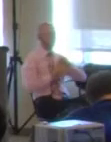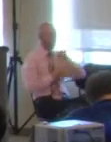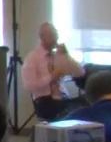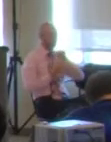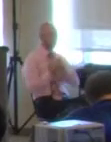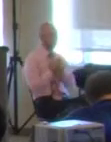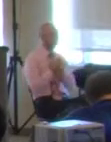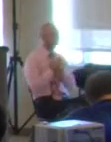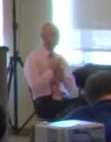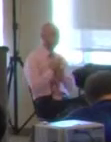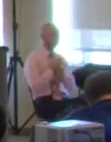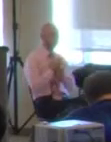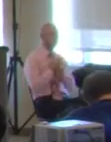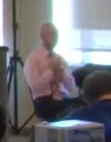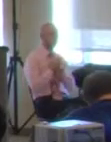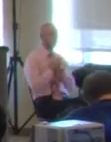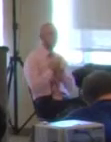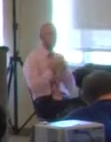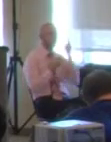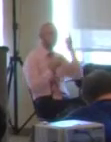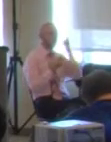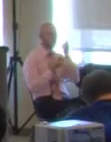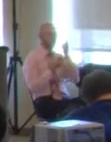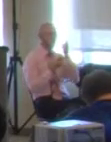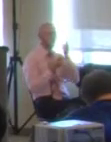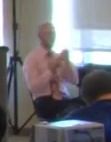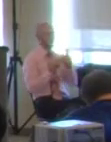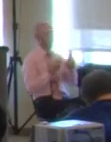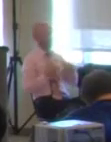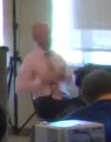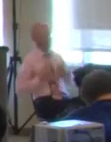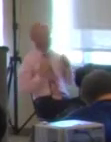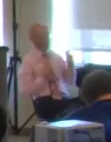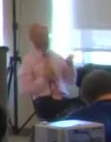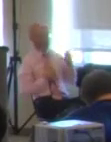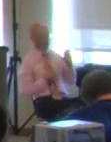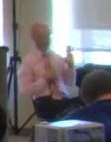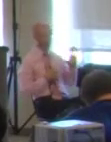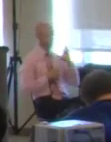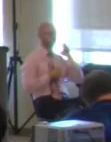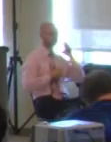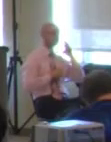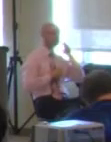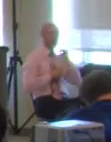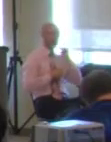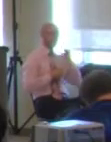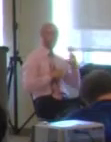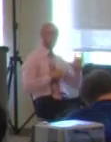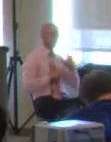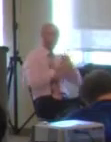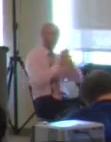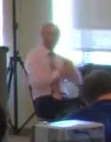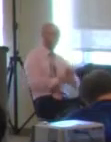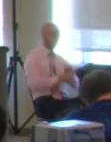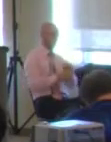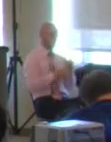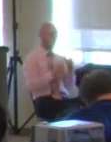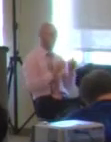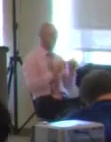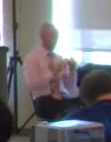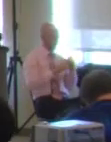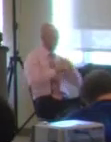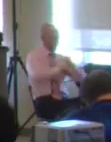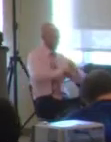supports. You look at how their lifestyle habits are, and you try to help create a structure to